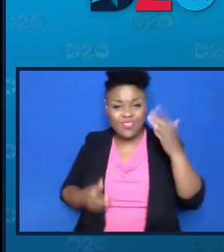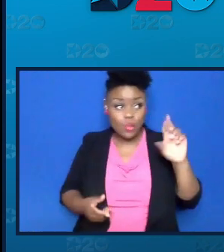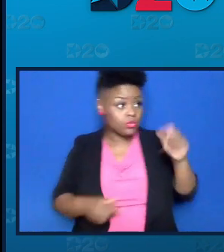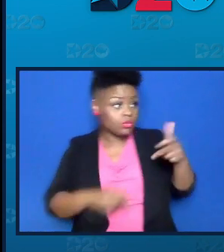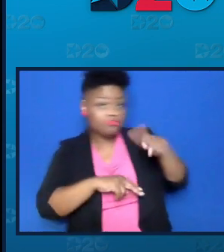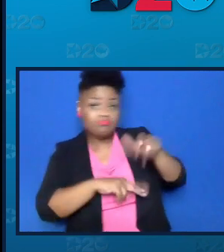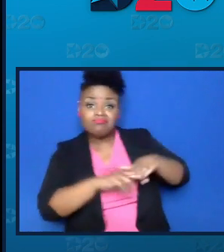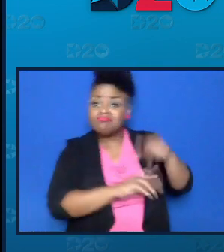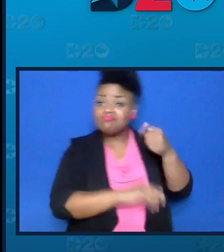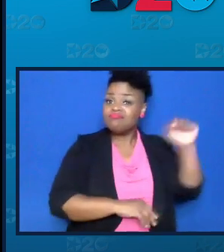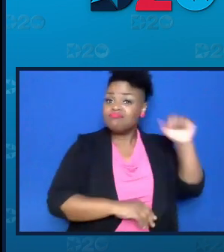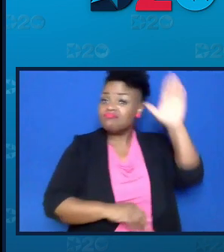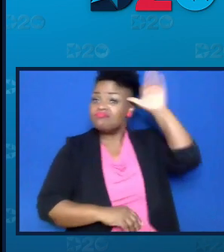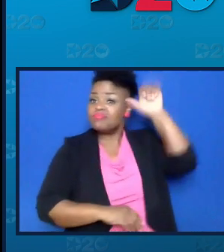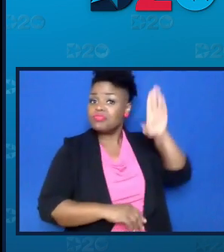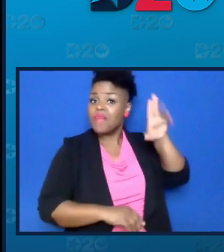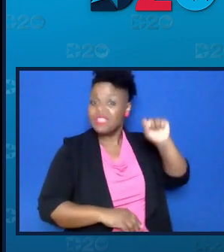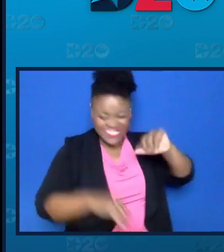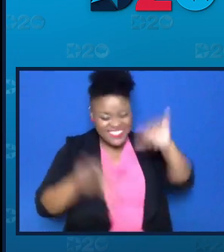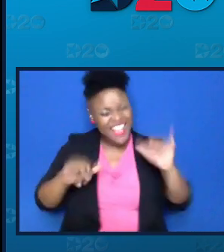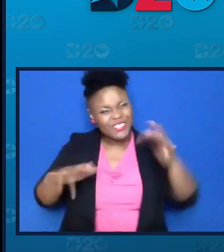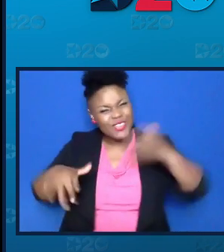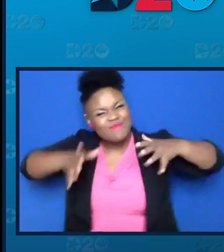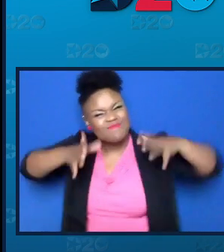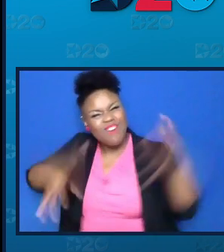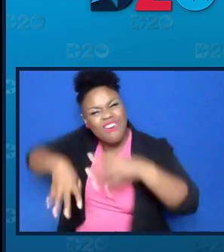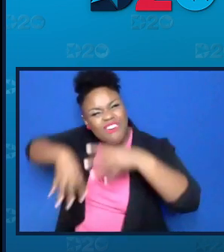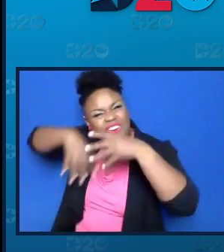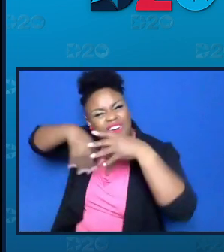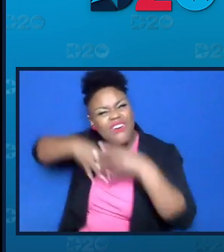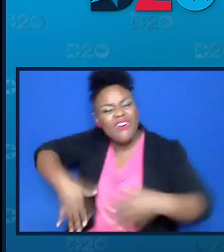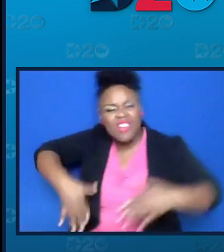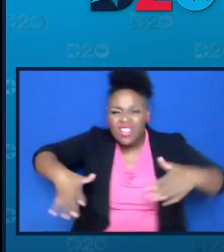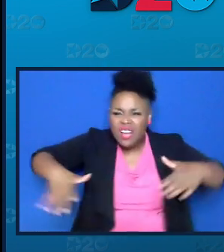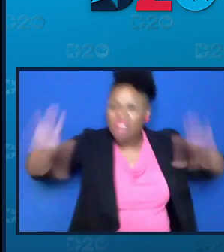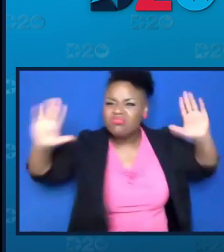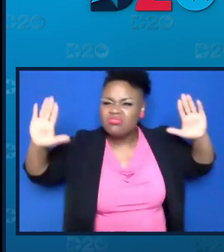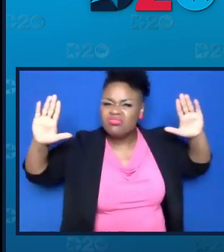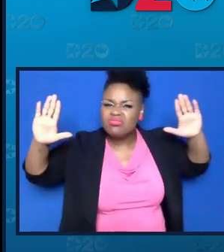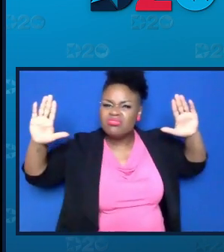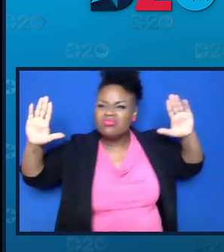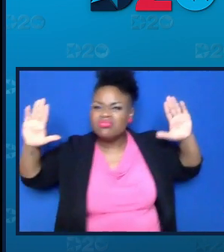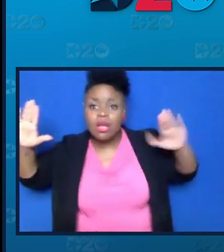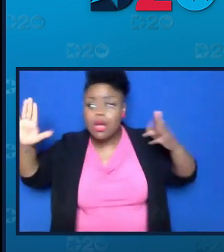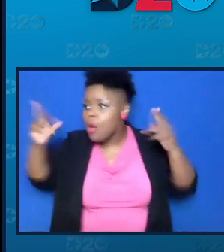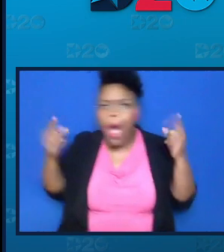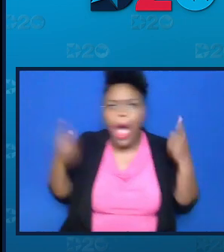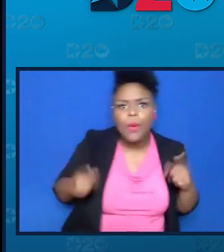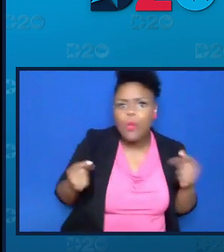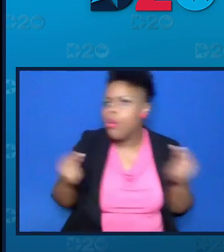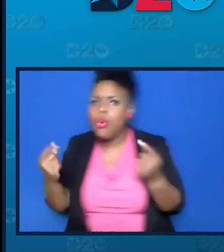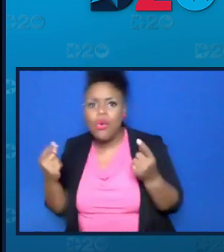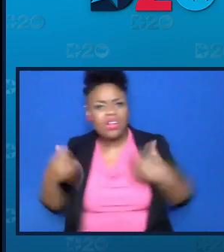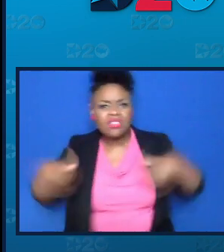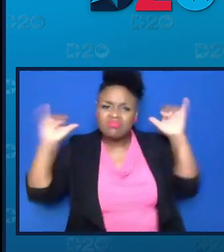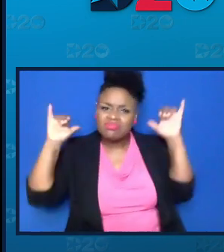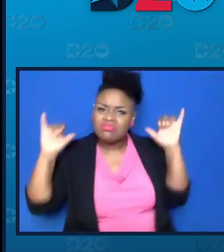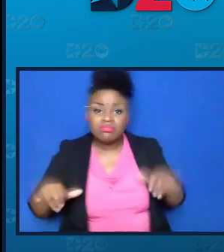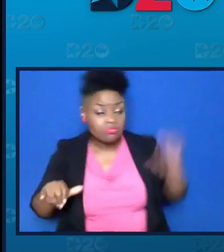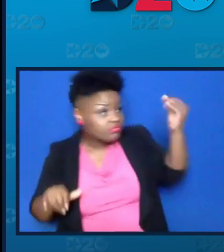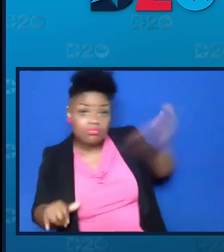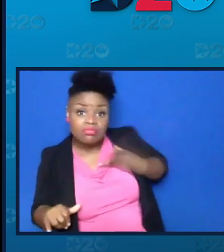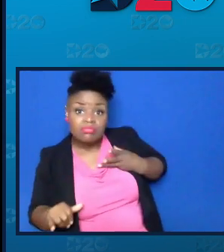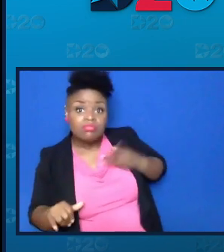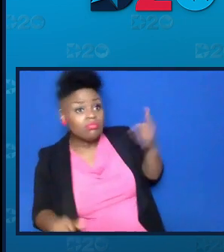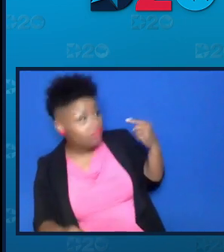walk through America with our hands up. When it go down, we woman and man up. They say stay down, and we stand